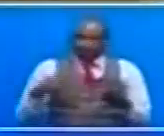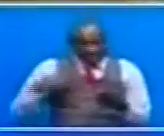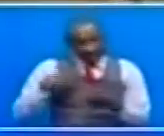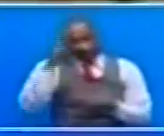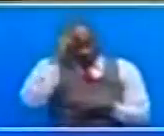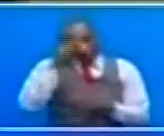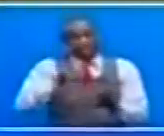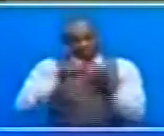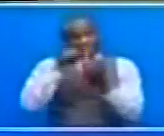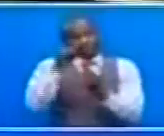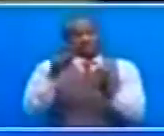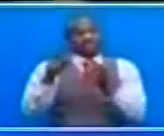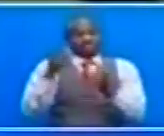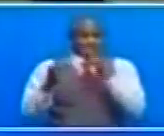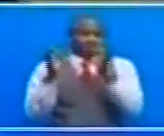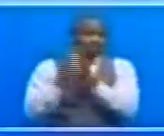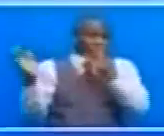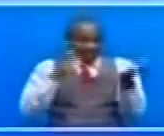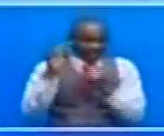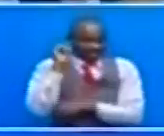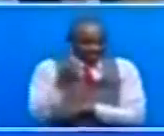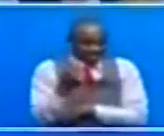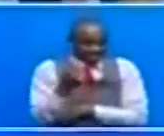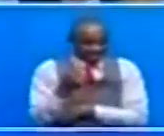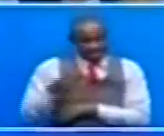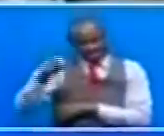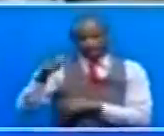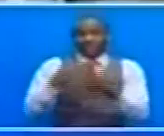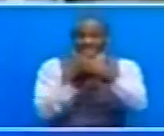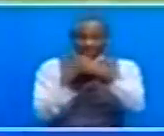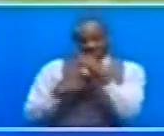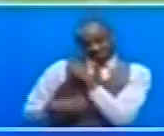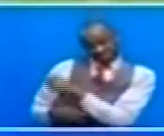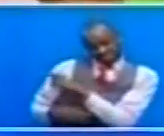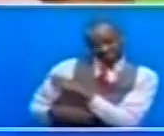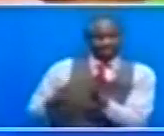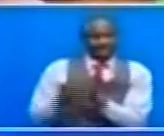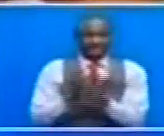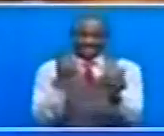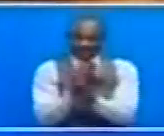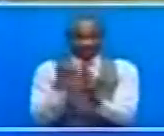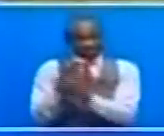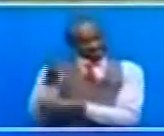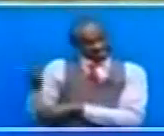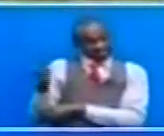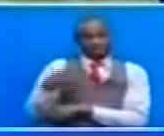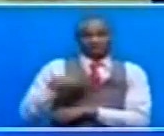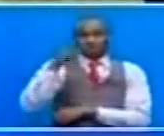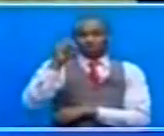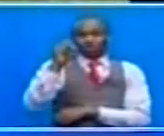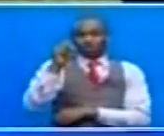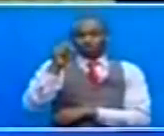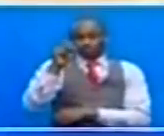farming according to the weather and climate of Kenya. Boer, German Alpine, Toggenburg, Sanen, Anglo-Nubian and some other